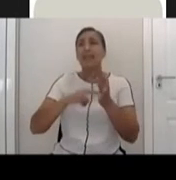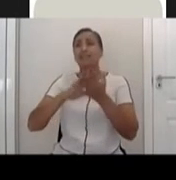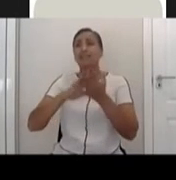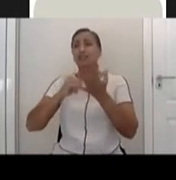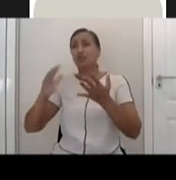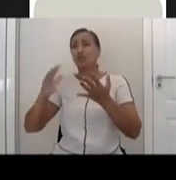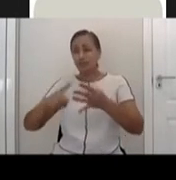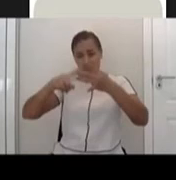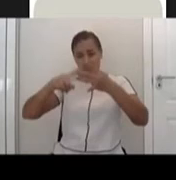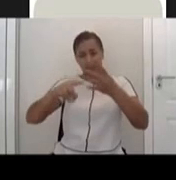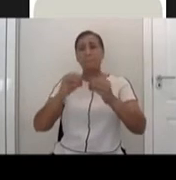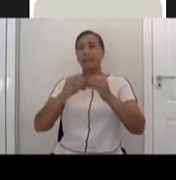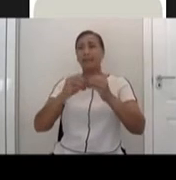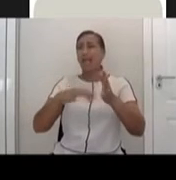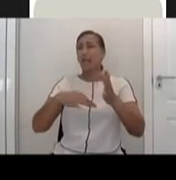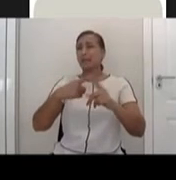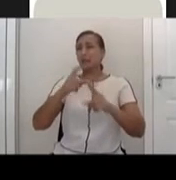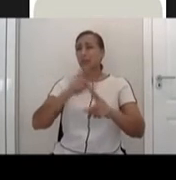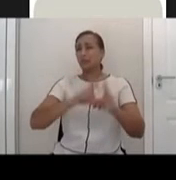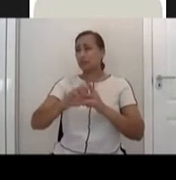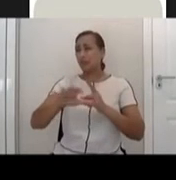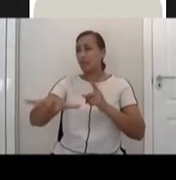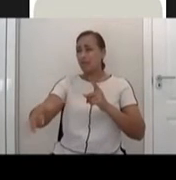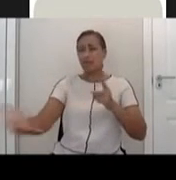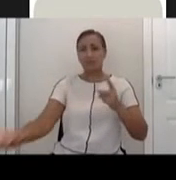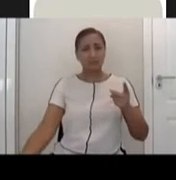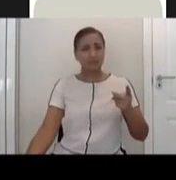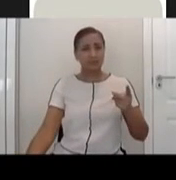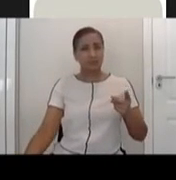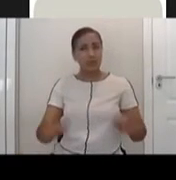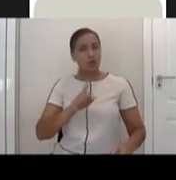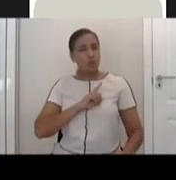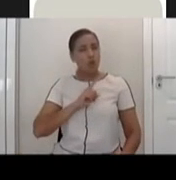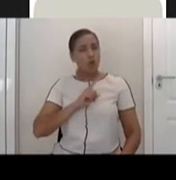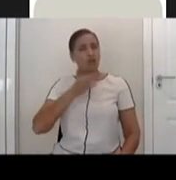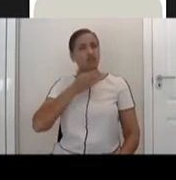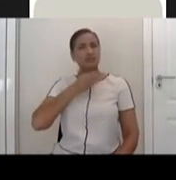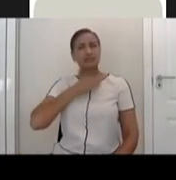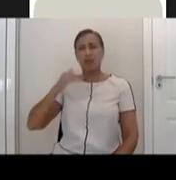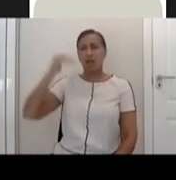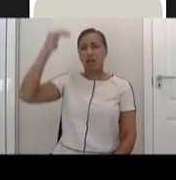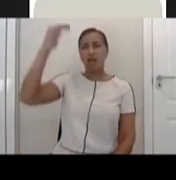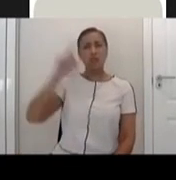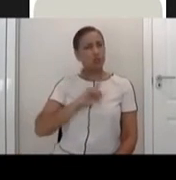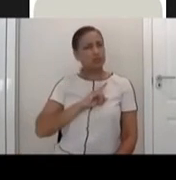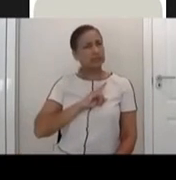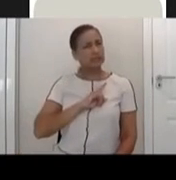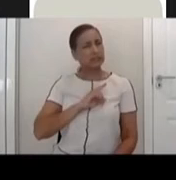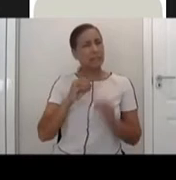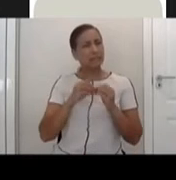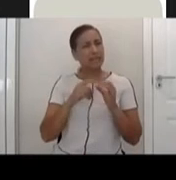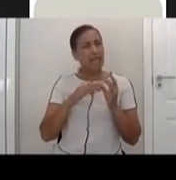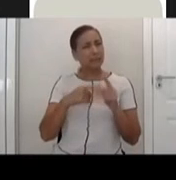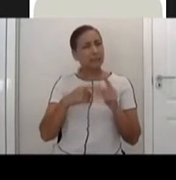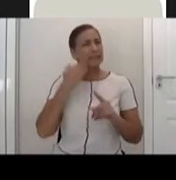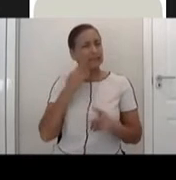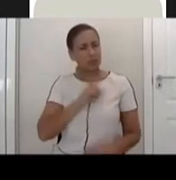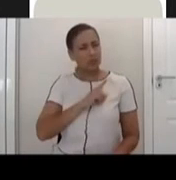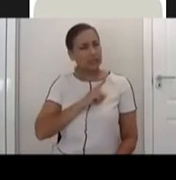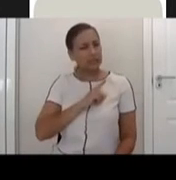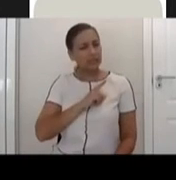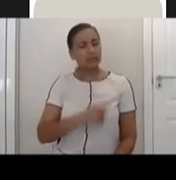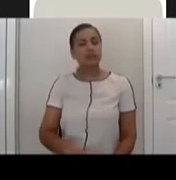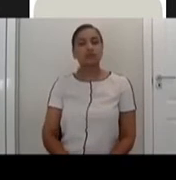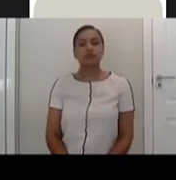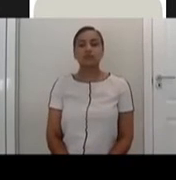NHS. The second issue is that why do these people seem to have the more severe forms of COVID-19 infection?